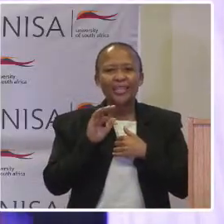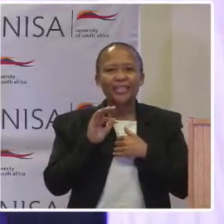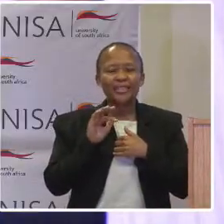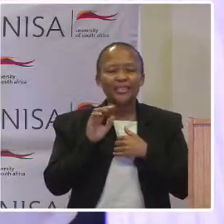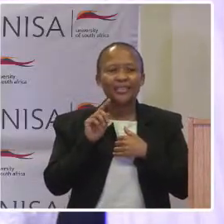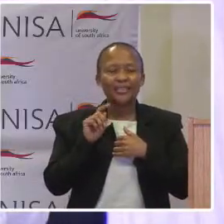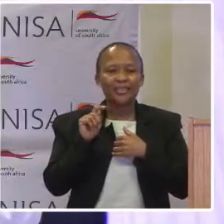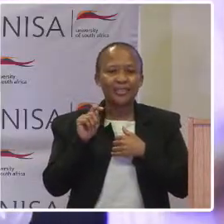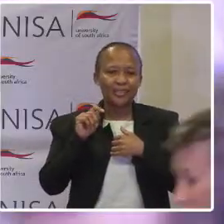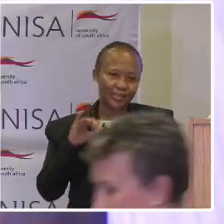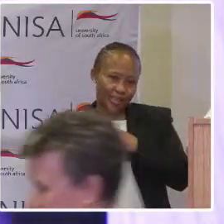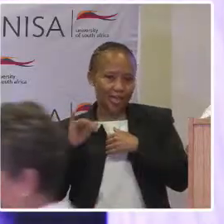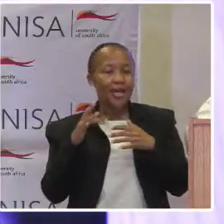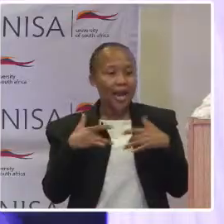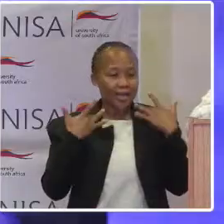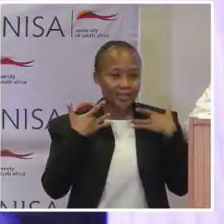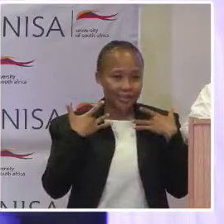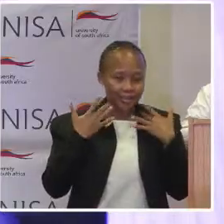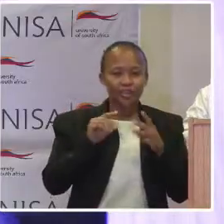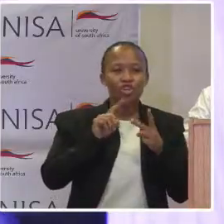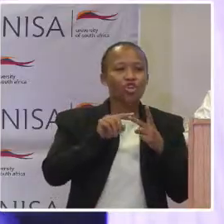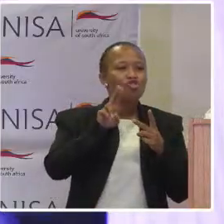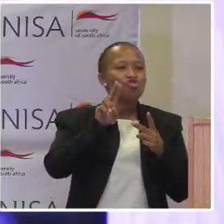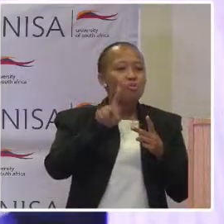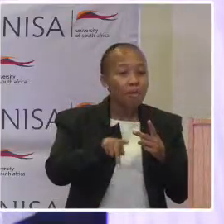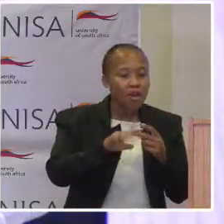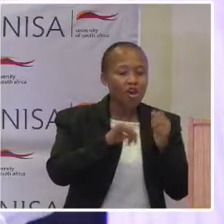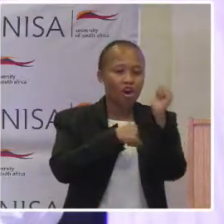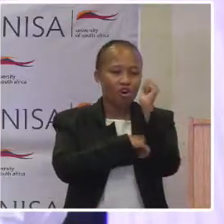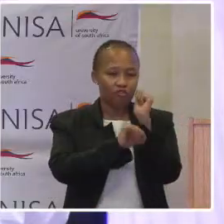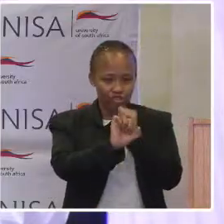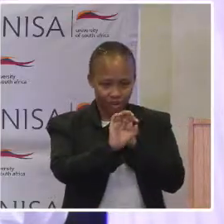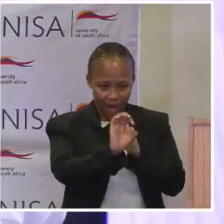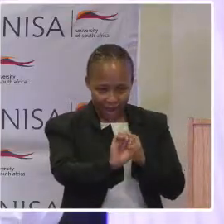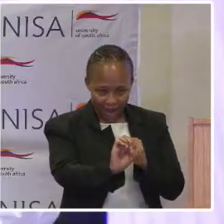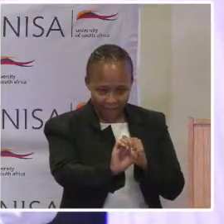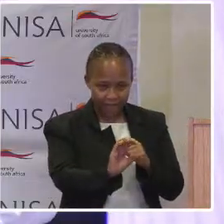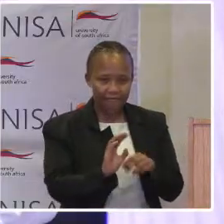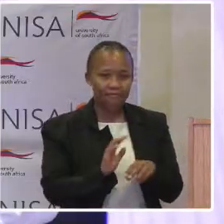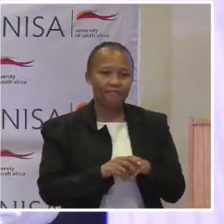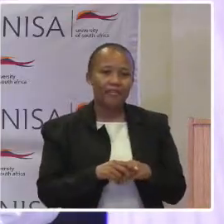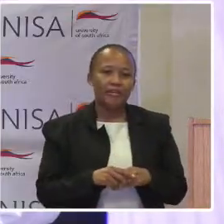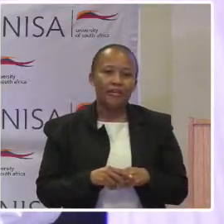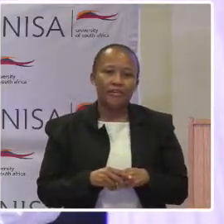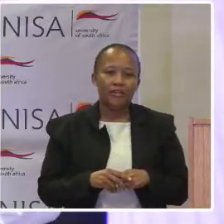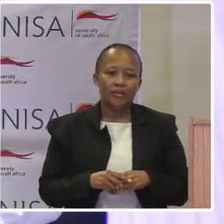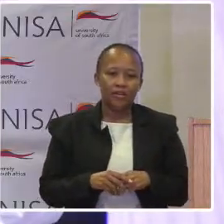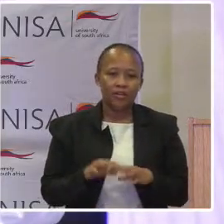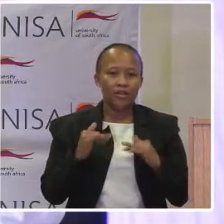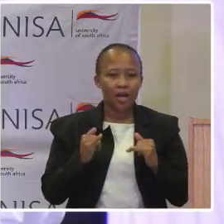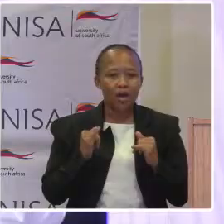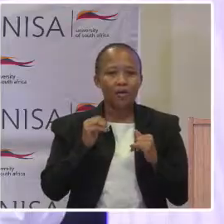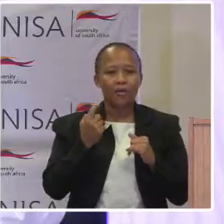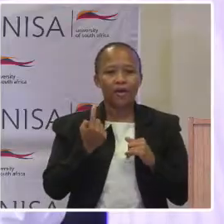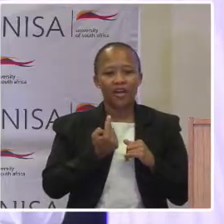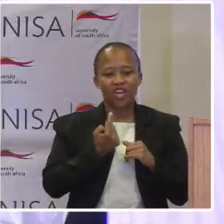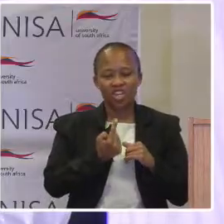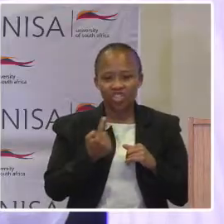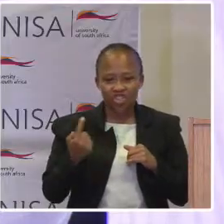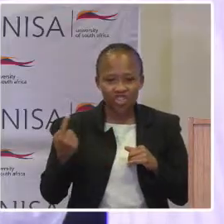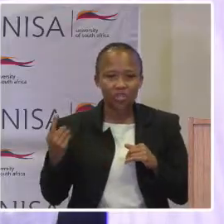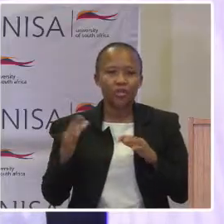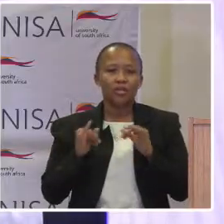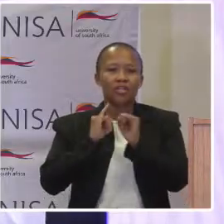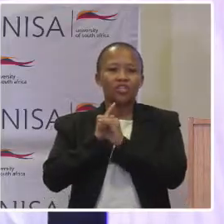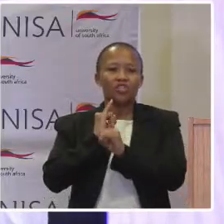All institutions have them. UP, you have your office. Every single institution in South Africa has it.